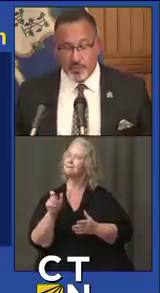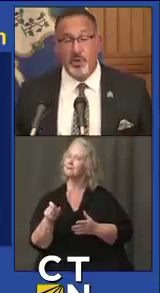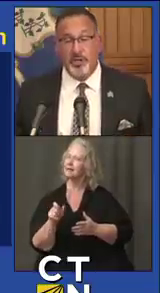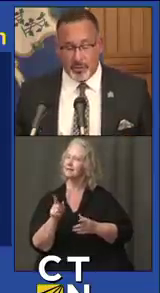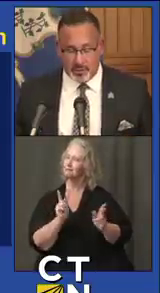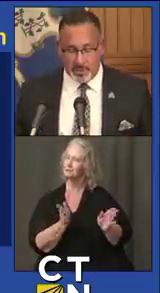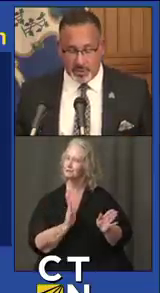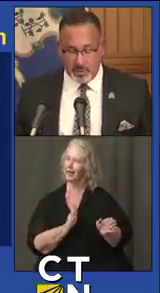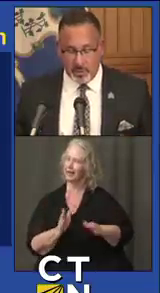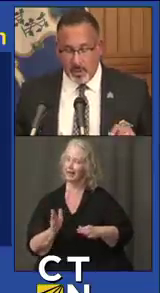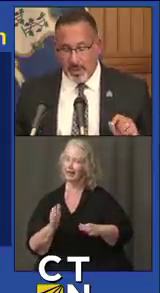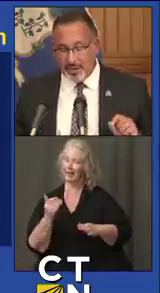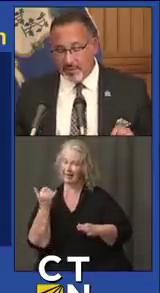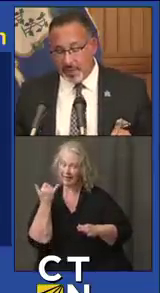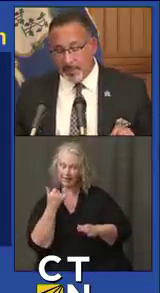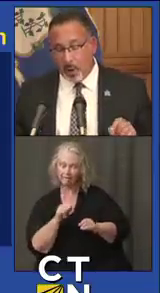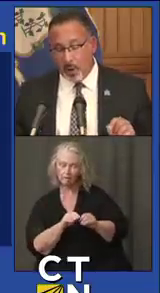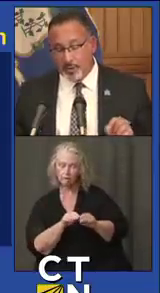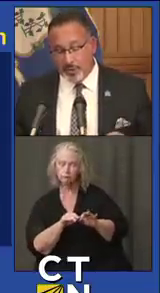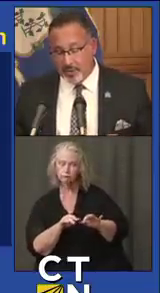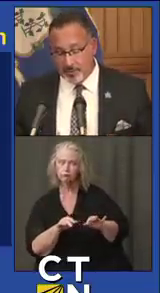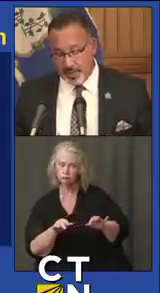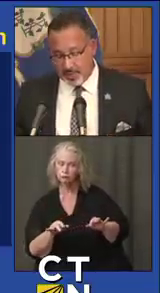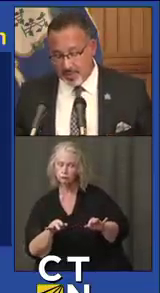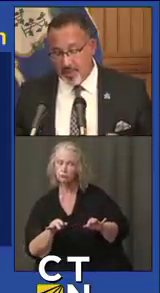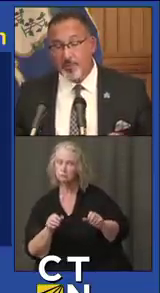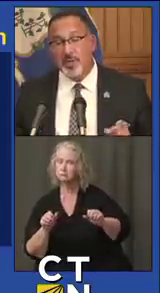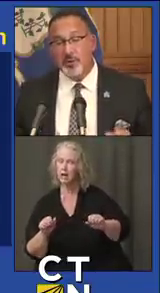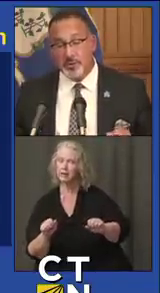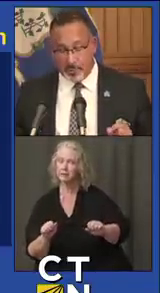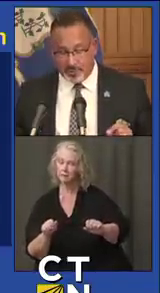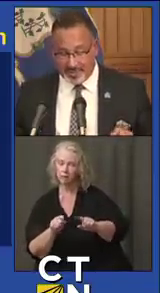in community transmission and develop alternative